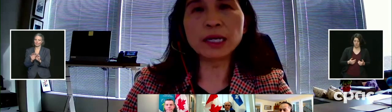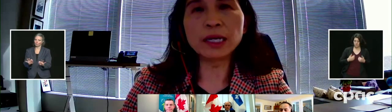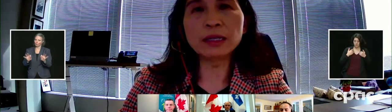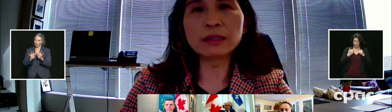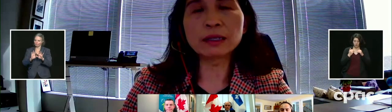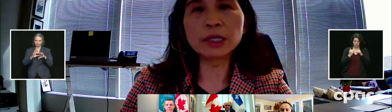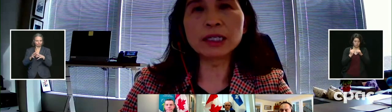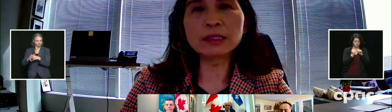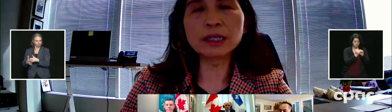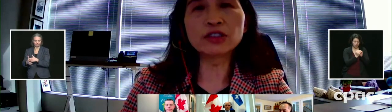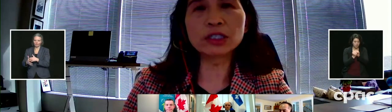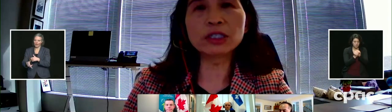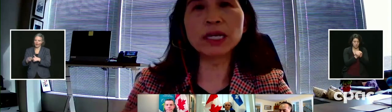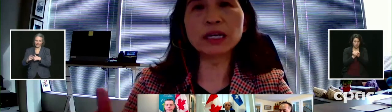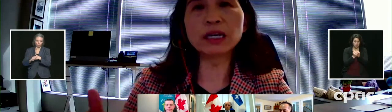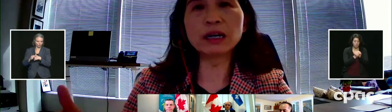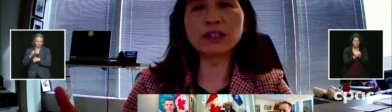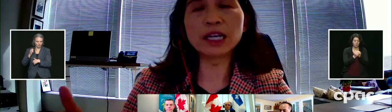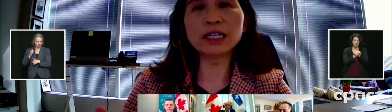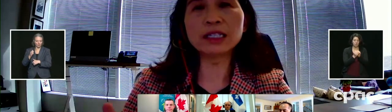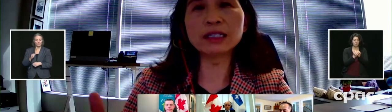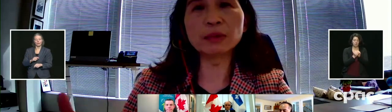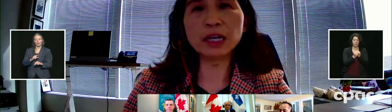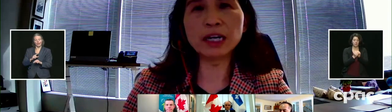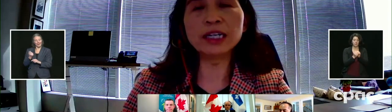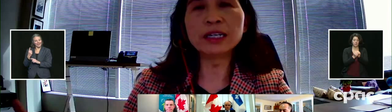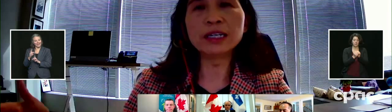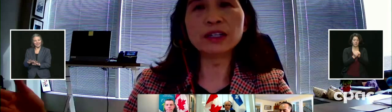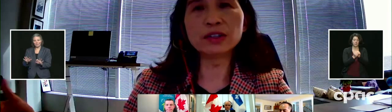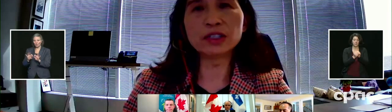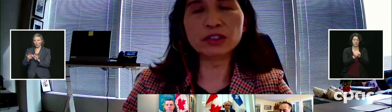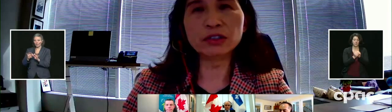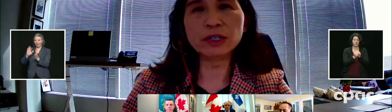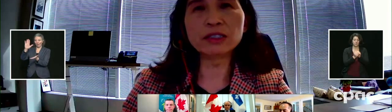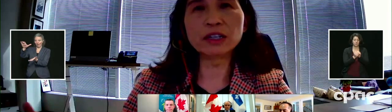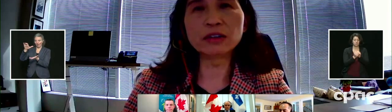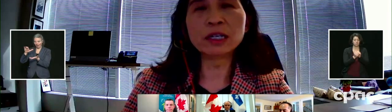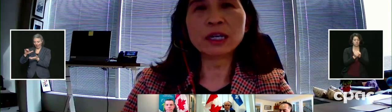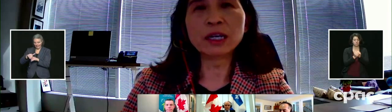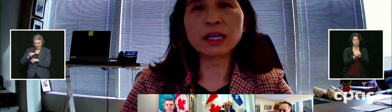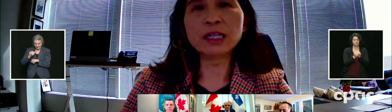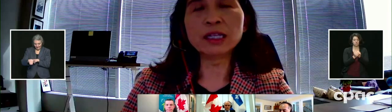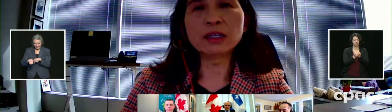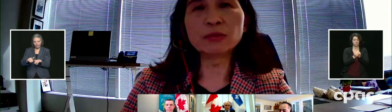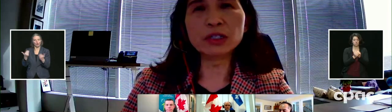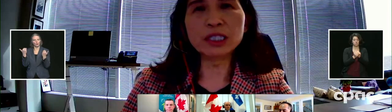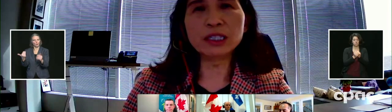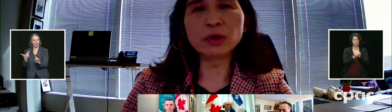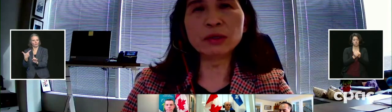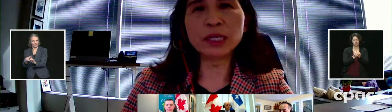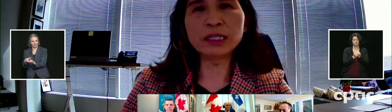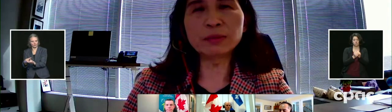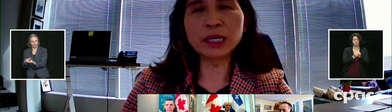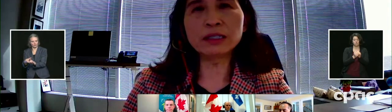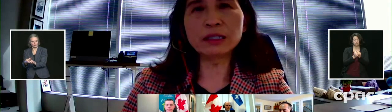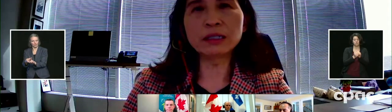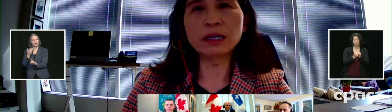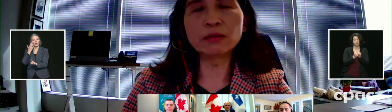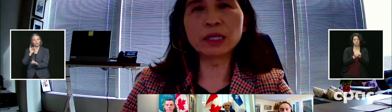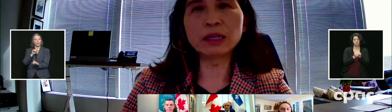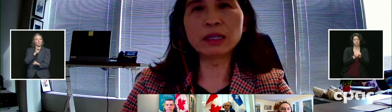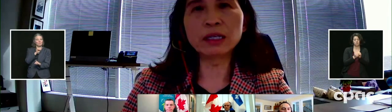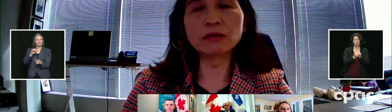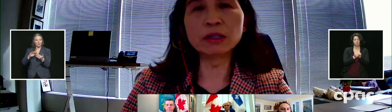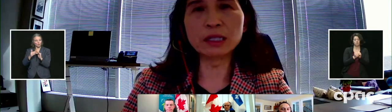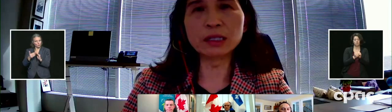But it's just a matter of getting the supply in order to do it. So In the community, one may expect to start